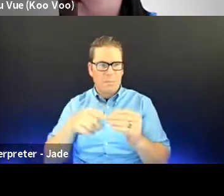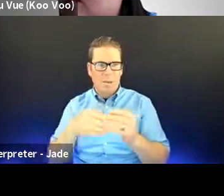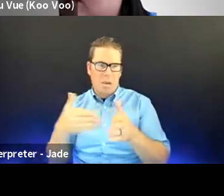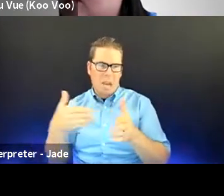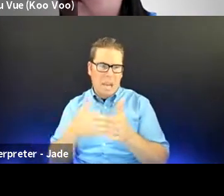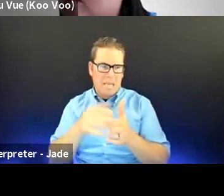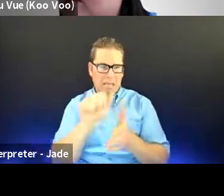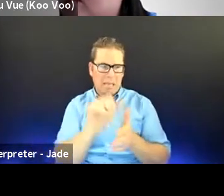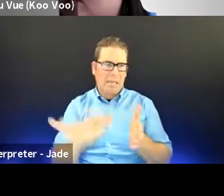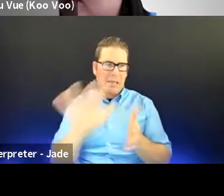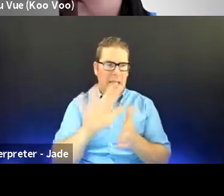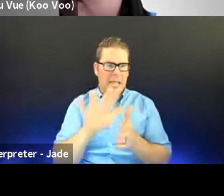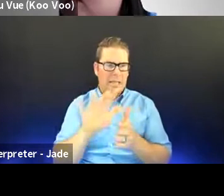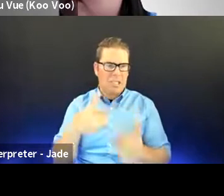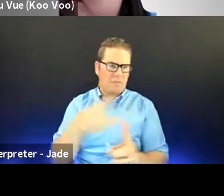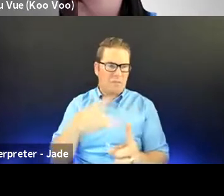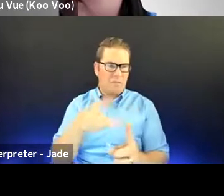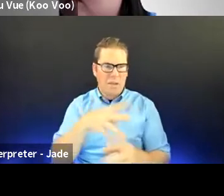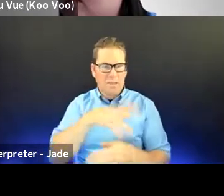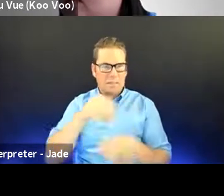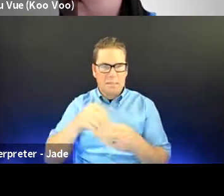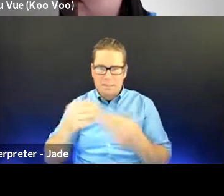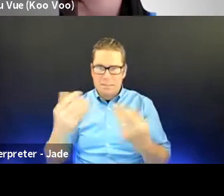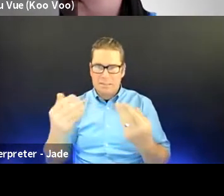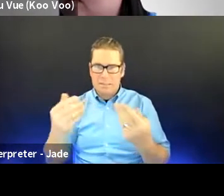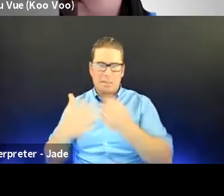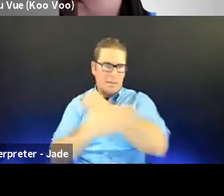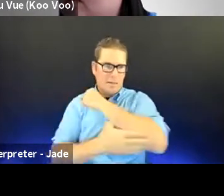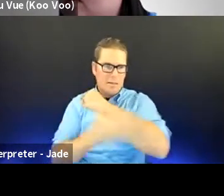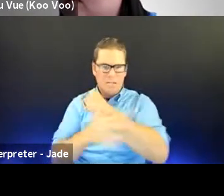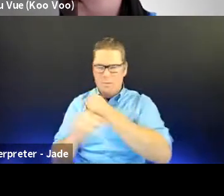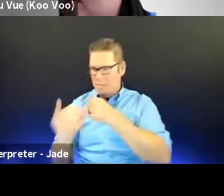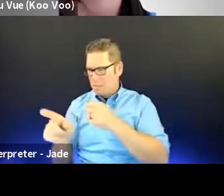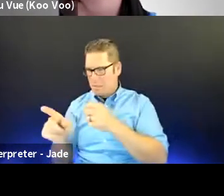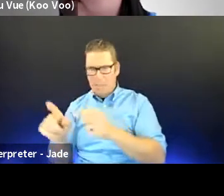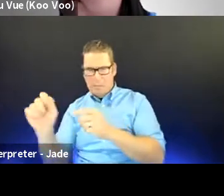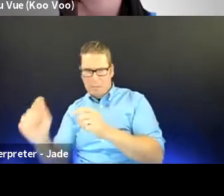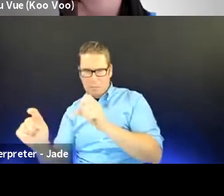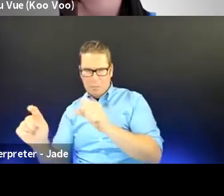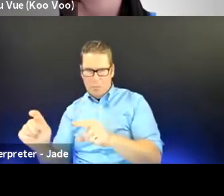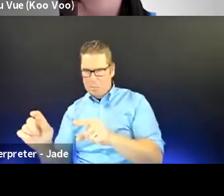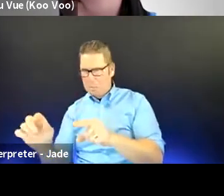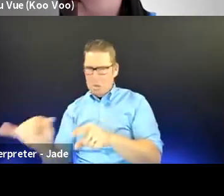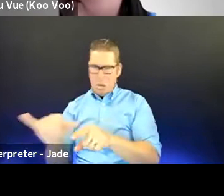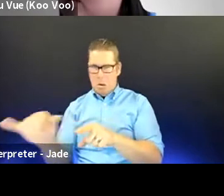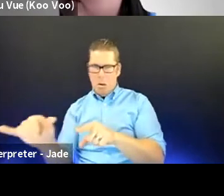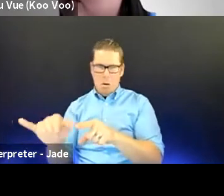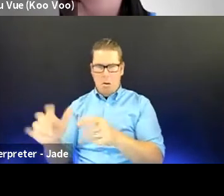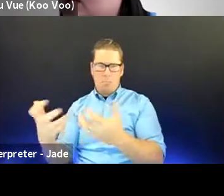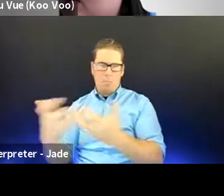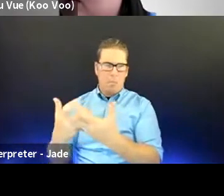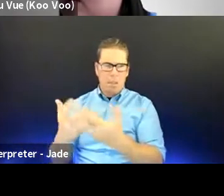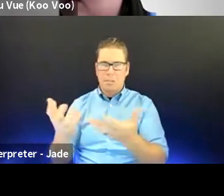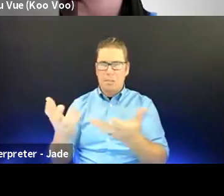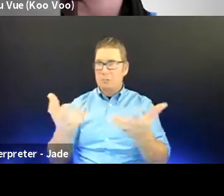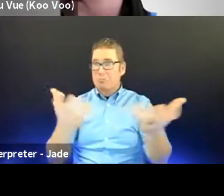kind of occurring in our country. So these two kind of like questions kind of fall in line together as well. So I'll open it